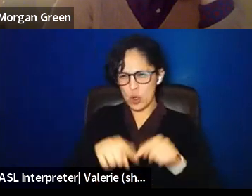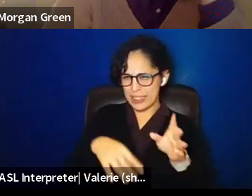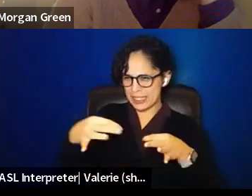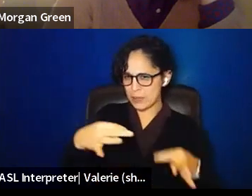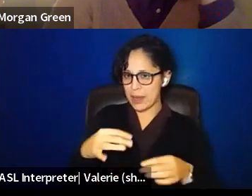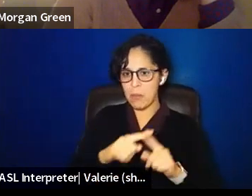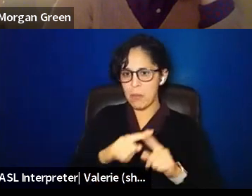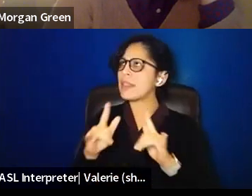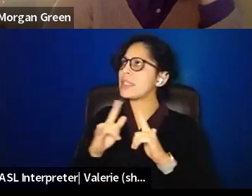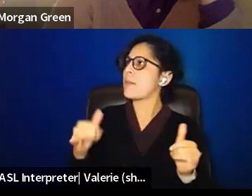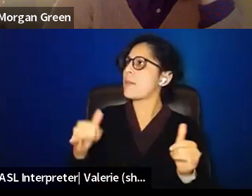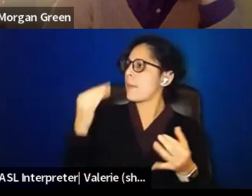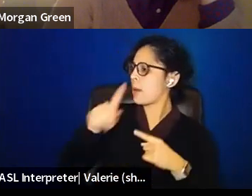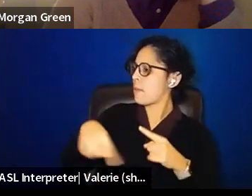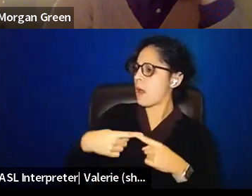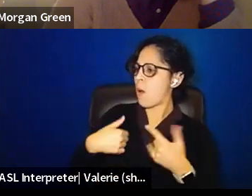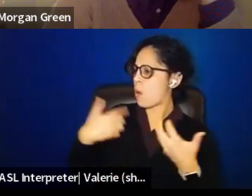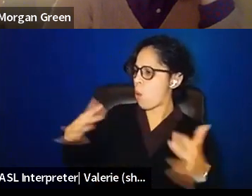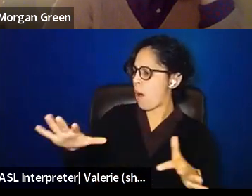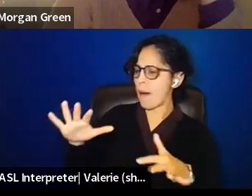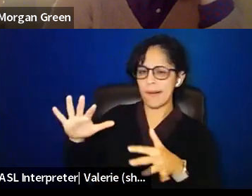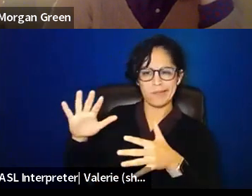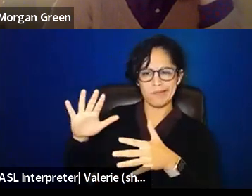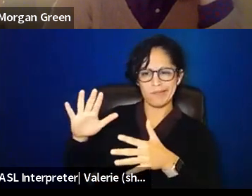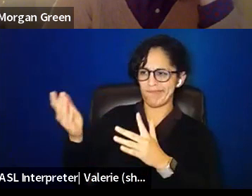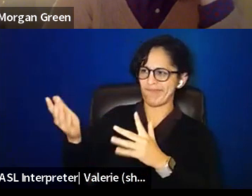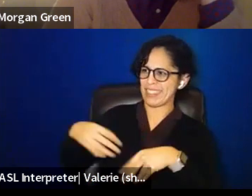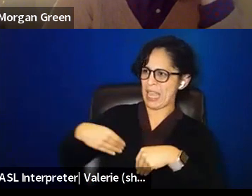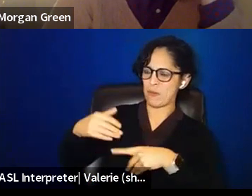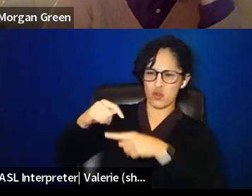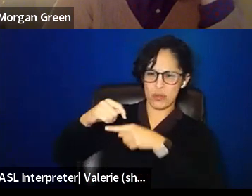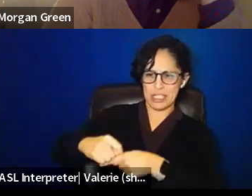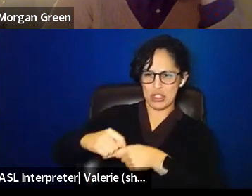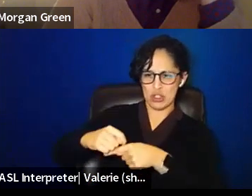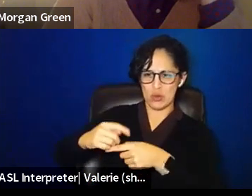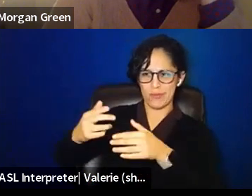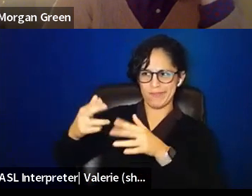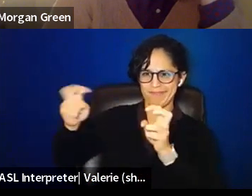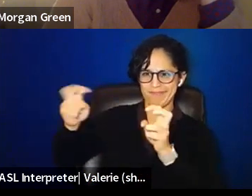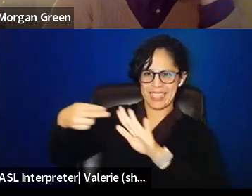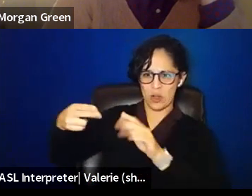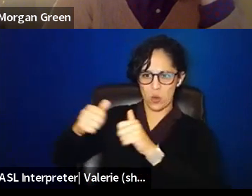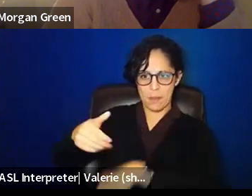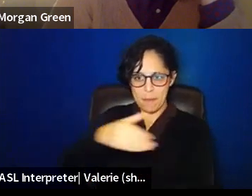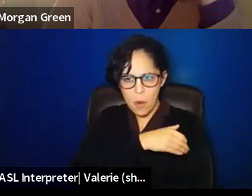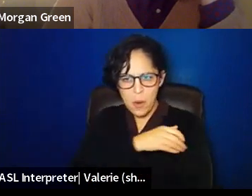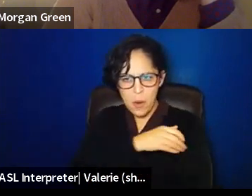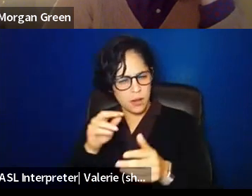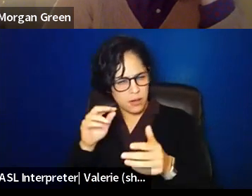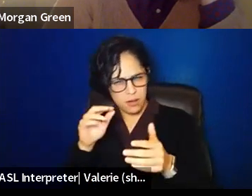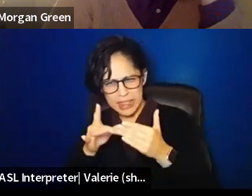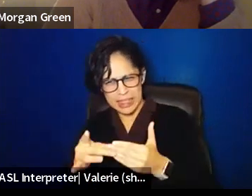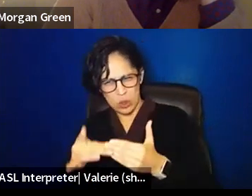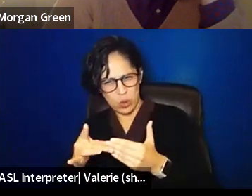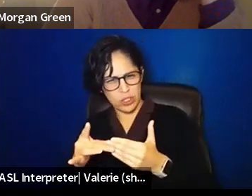traditional position of power as people recognize per title, how does leadership work in, you know, my role